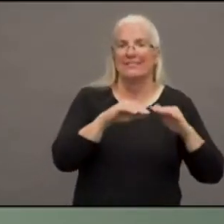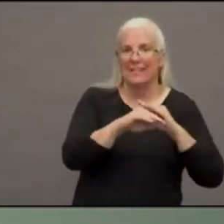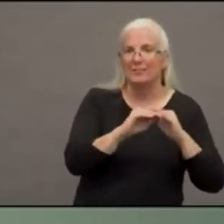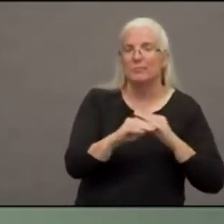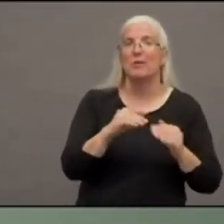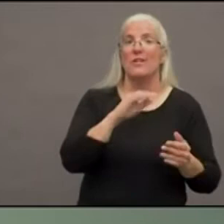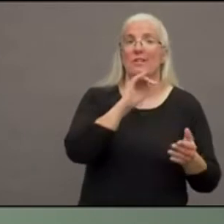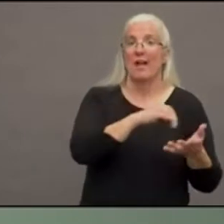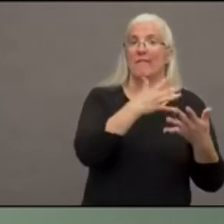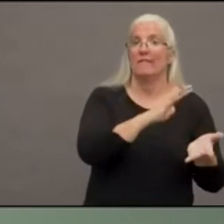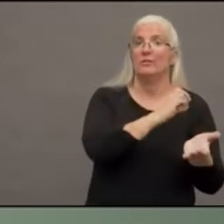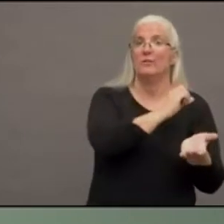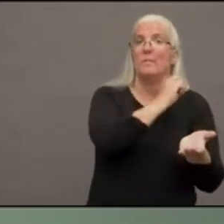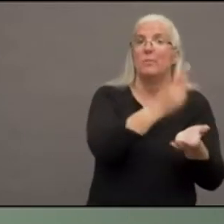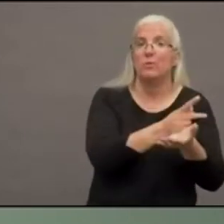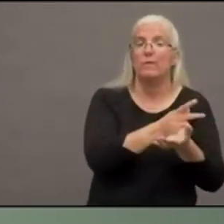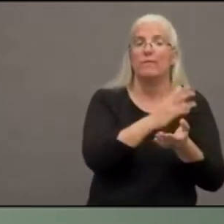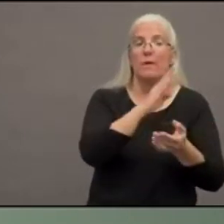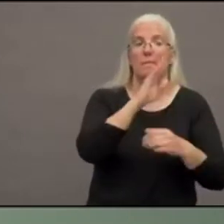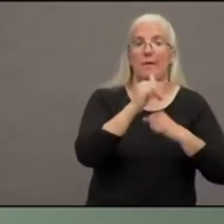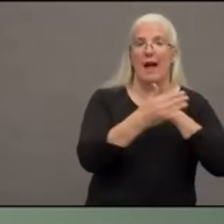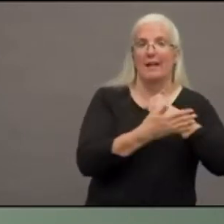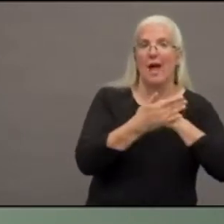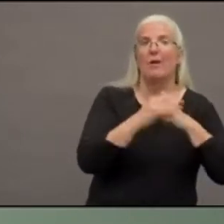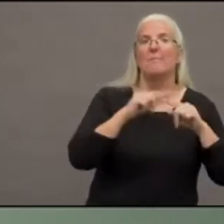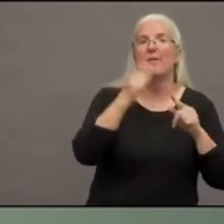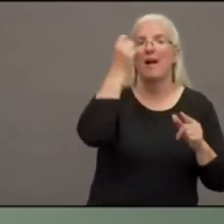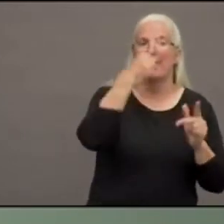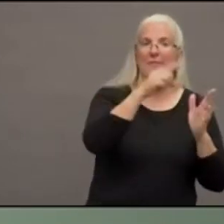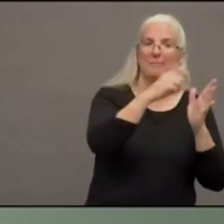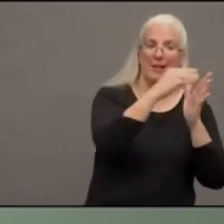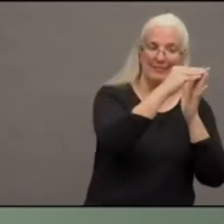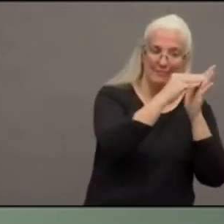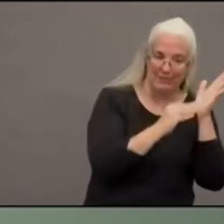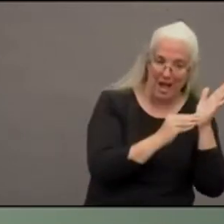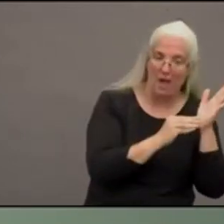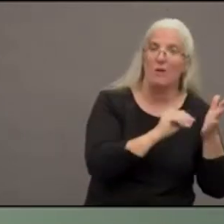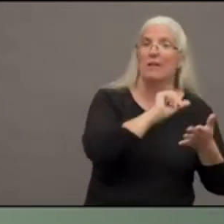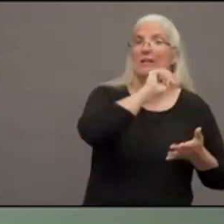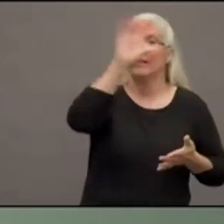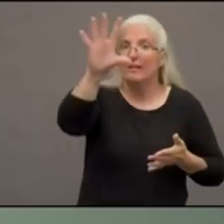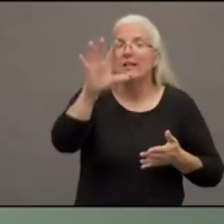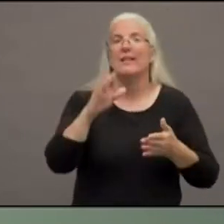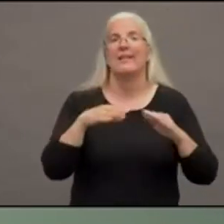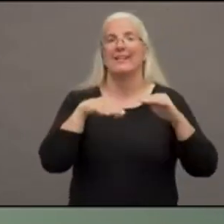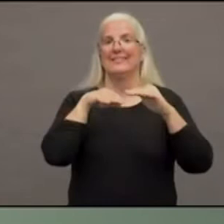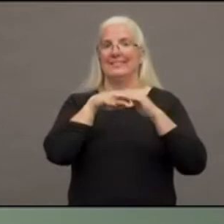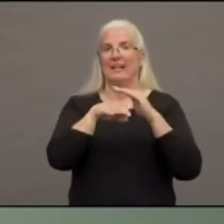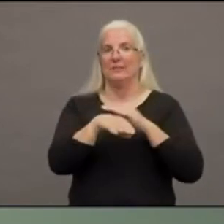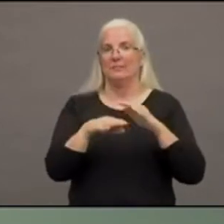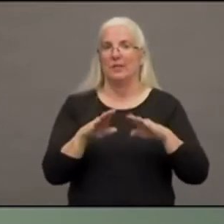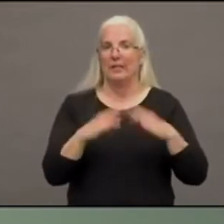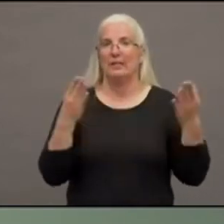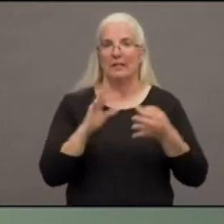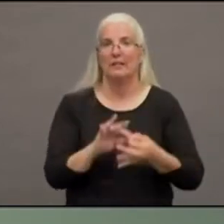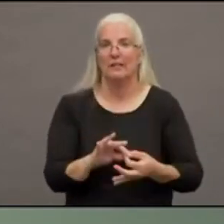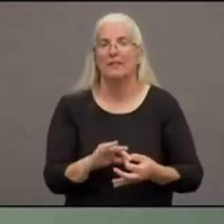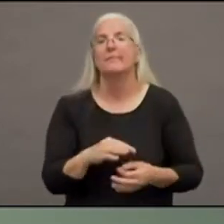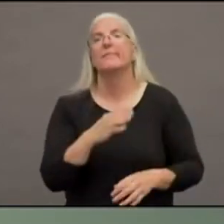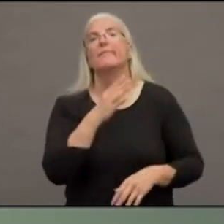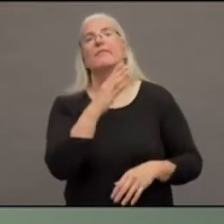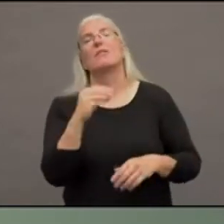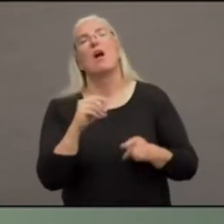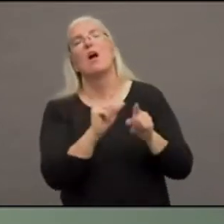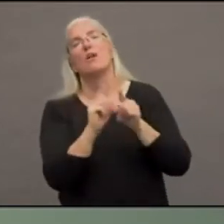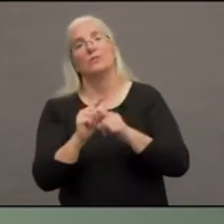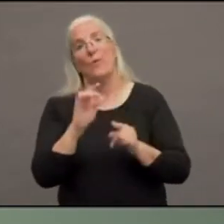be submitted so that they're accessible and available. Second, it has important information on how to help